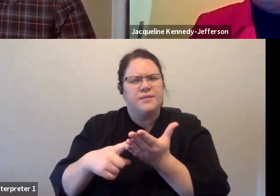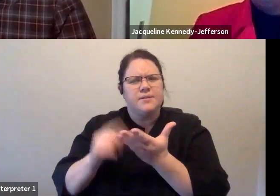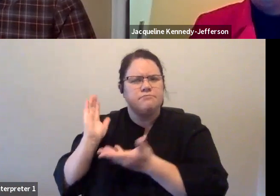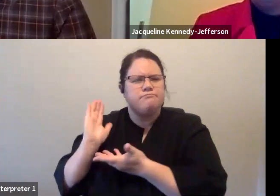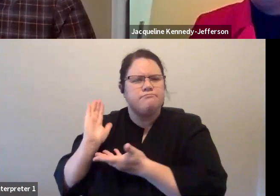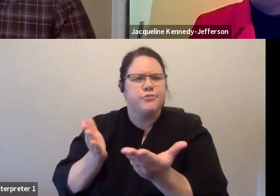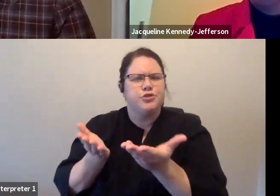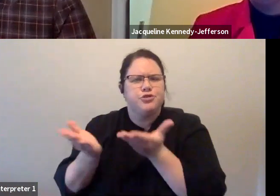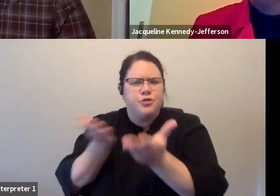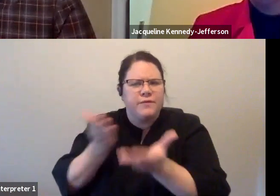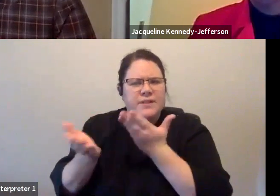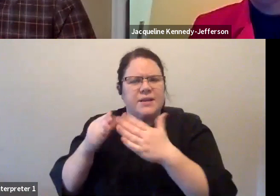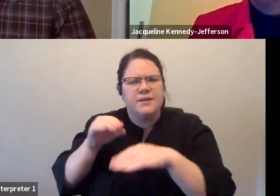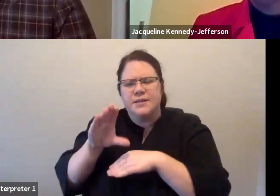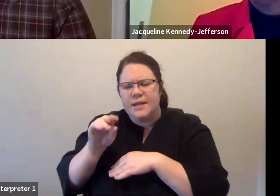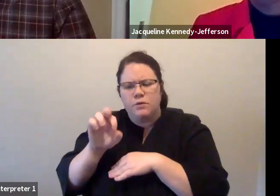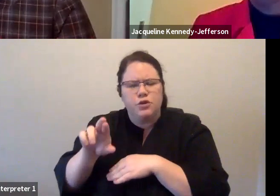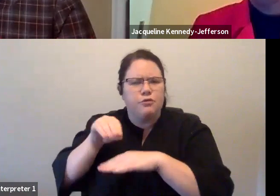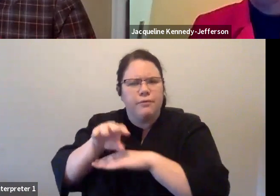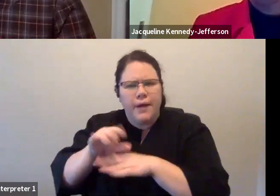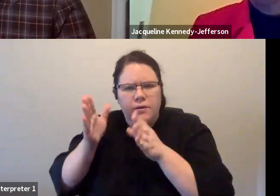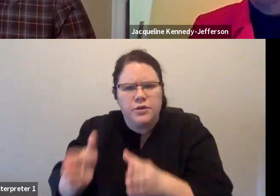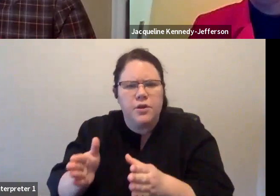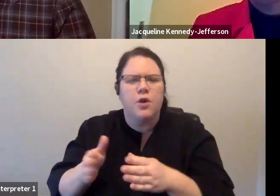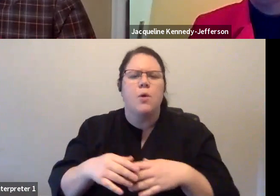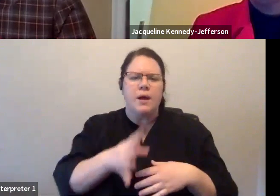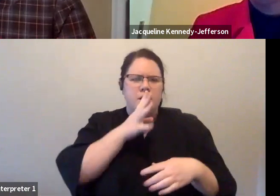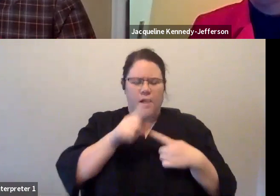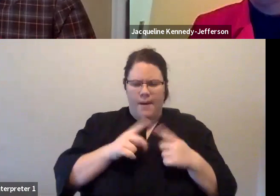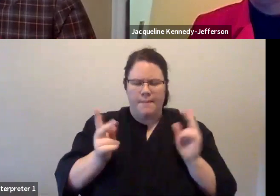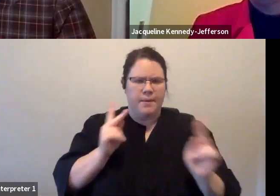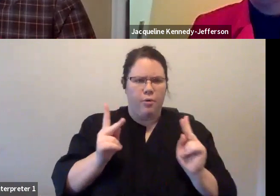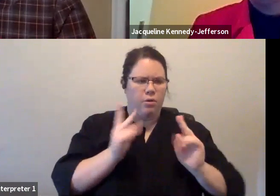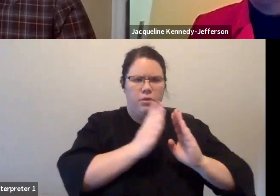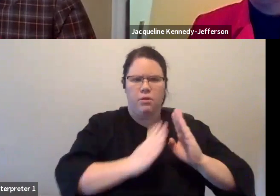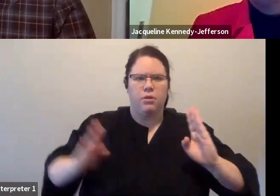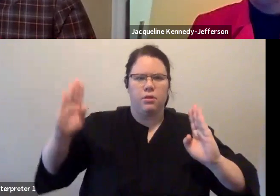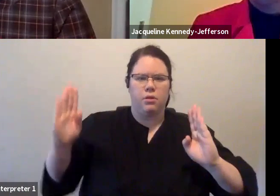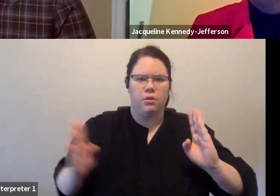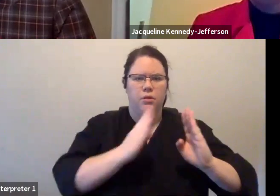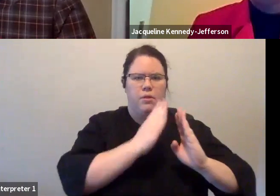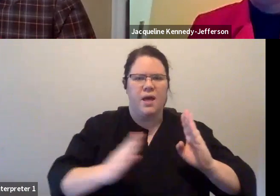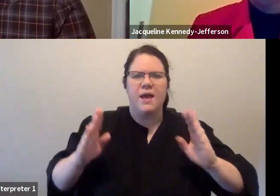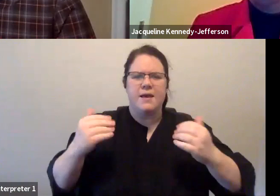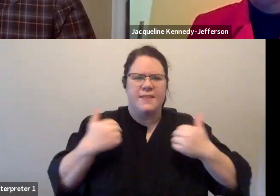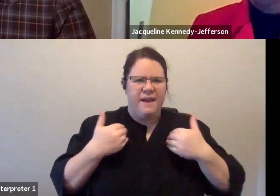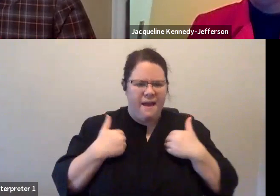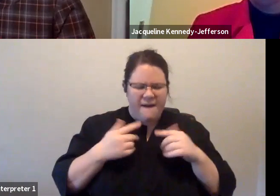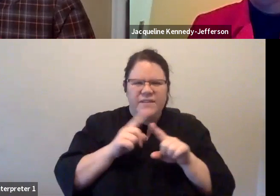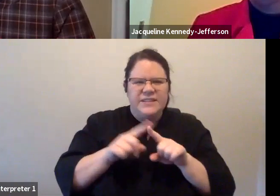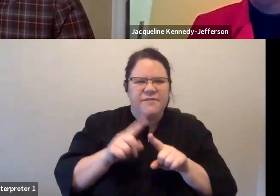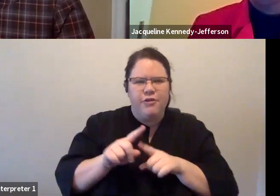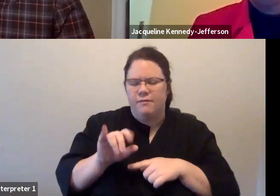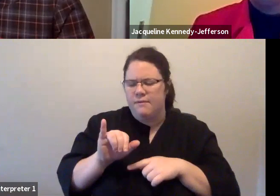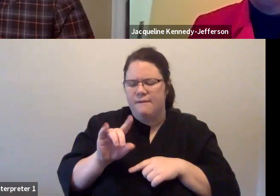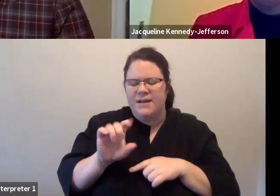think as we talk about like folks on the margin who have, those intersection identities, I think this